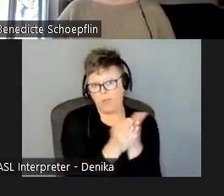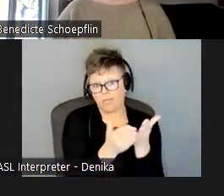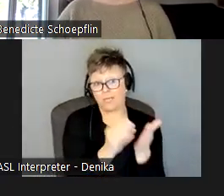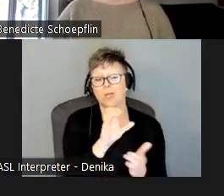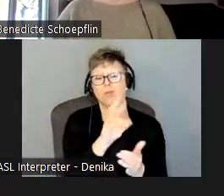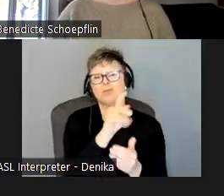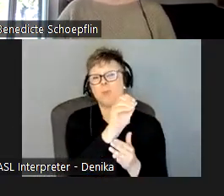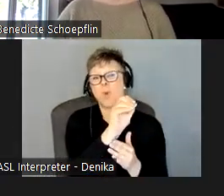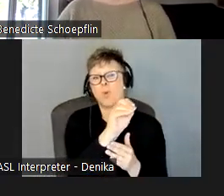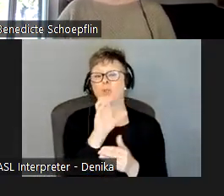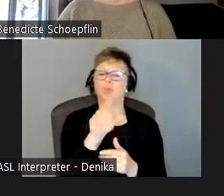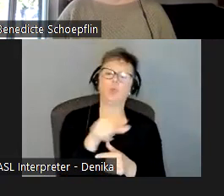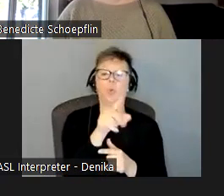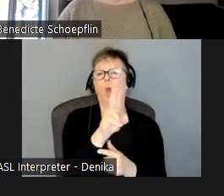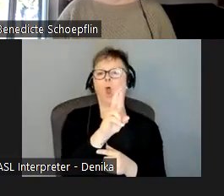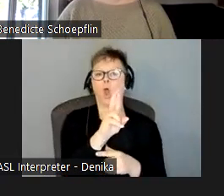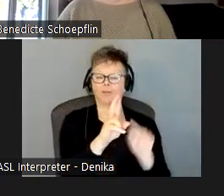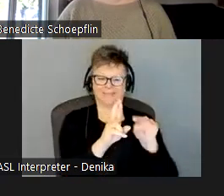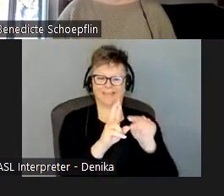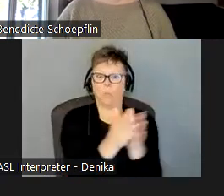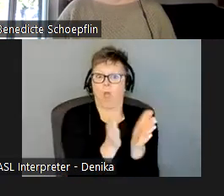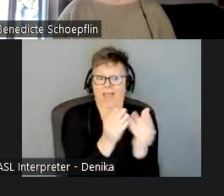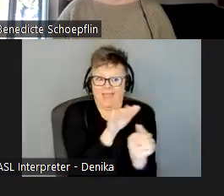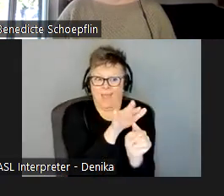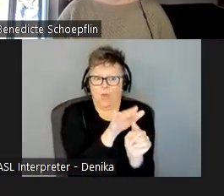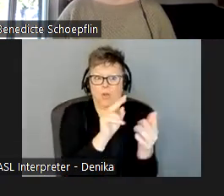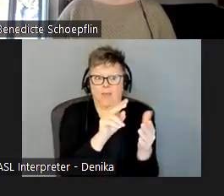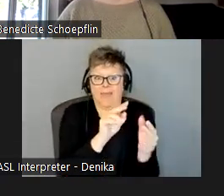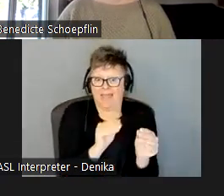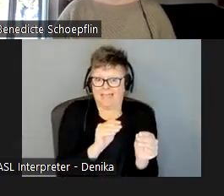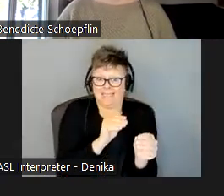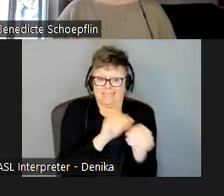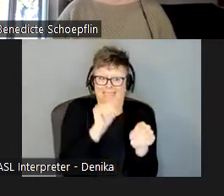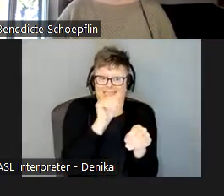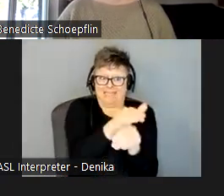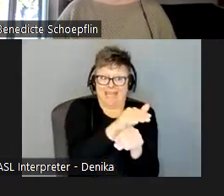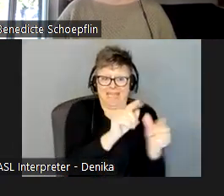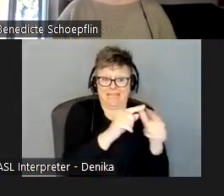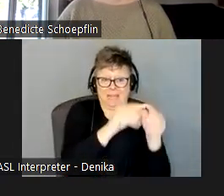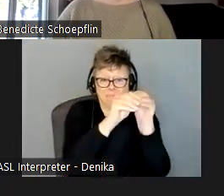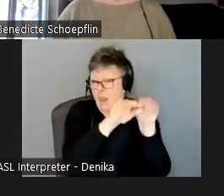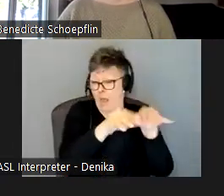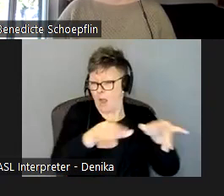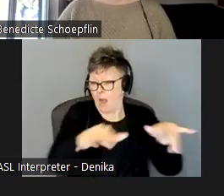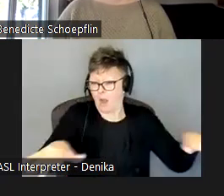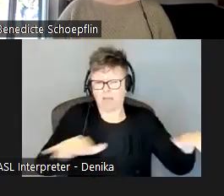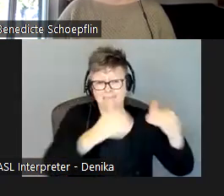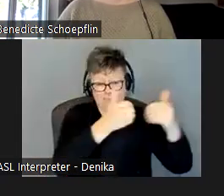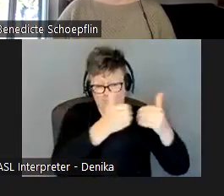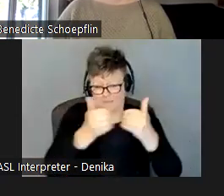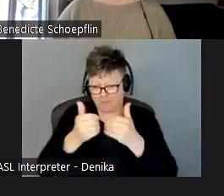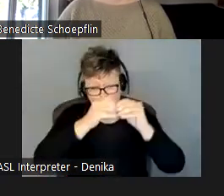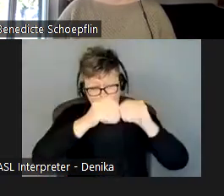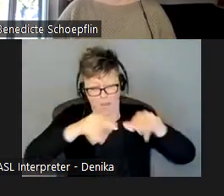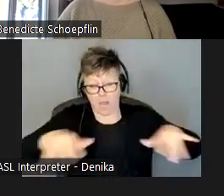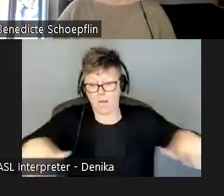wallet, and then as soon as it's in there, the fraudsters will separate that into 100 different wallets. And then those 100 different